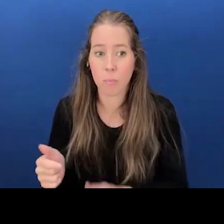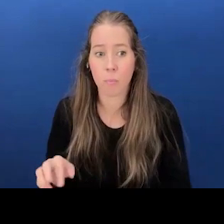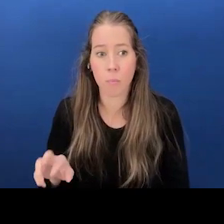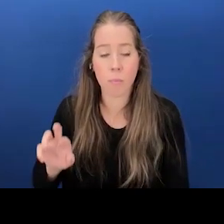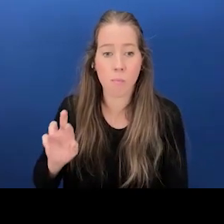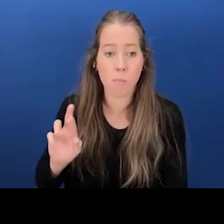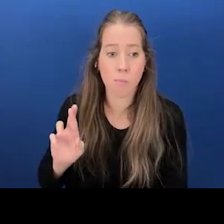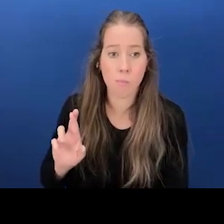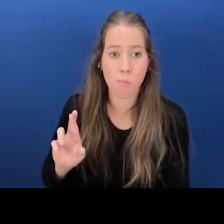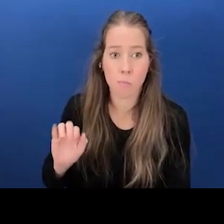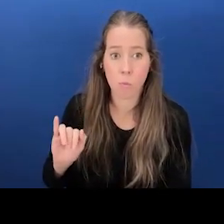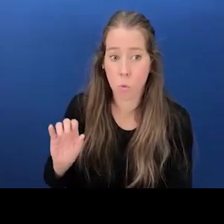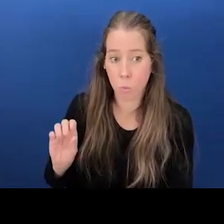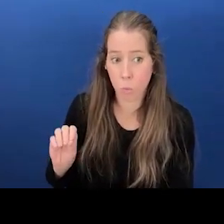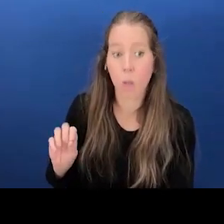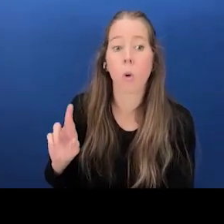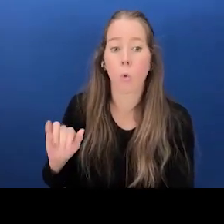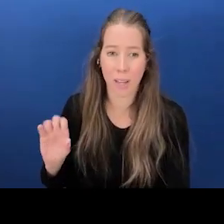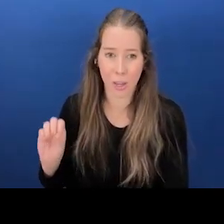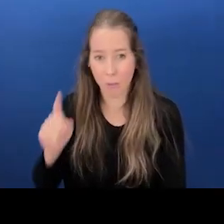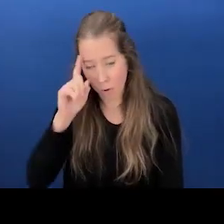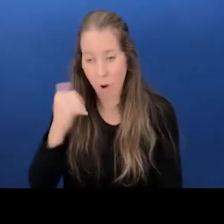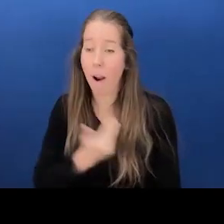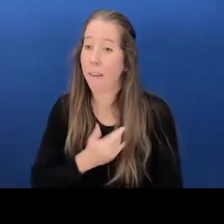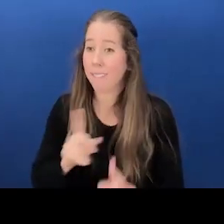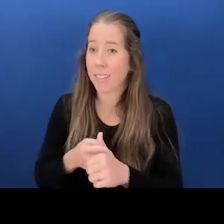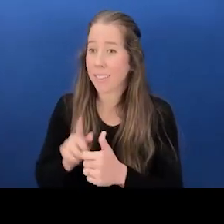our first demonstration.